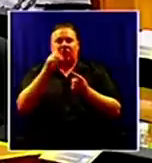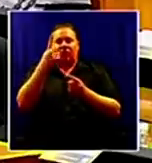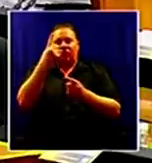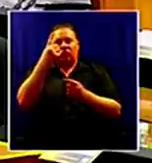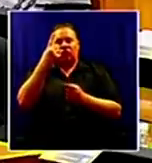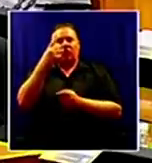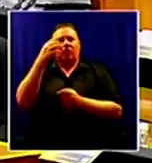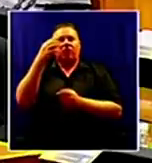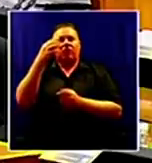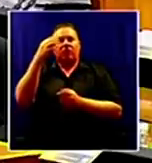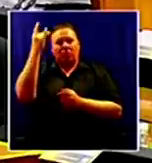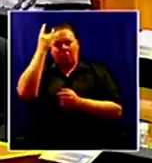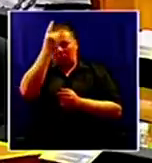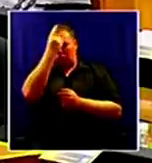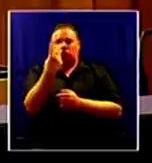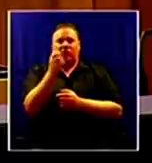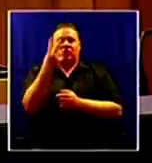2021. Three,